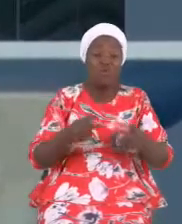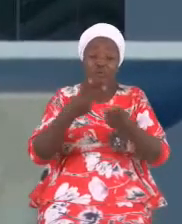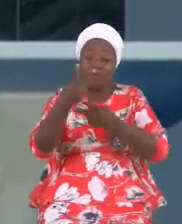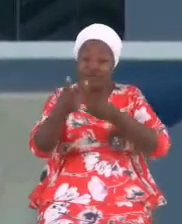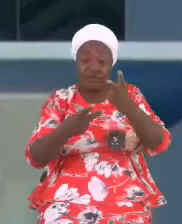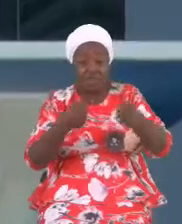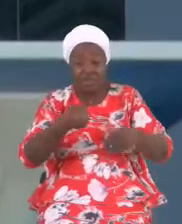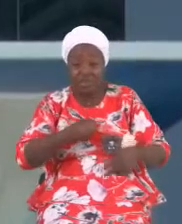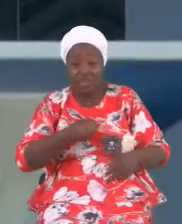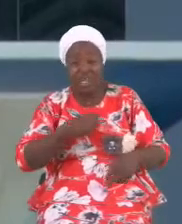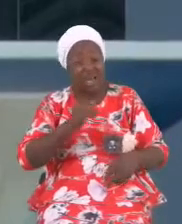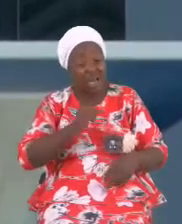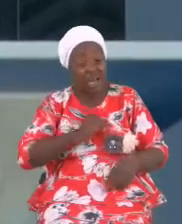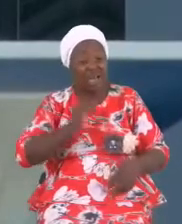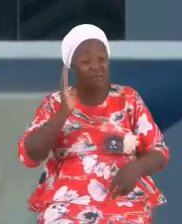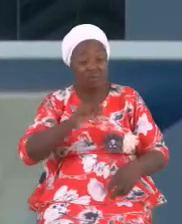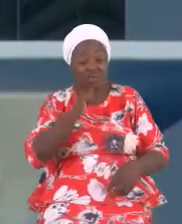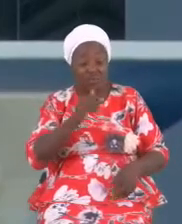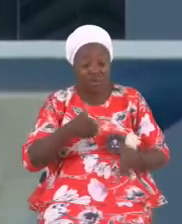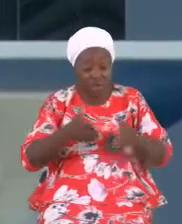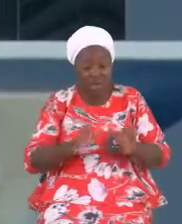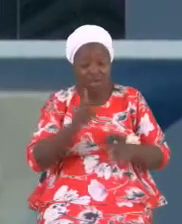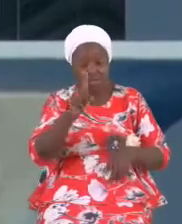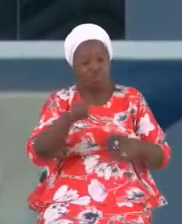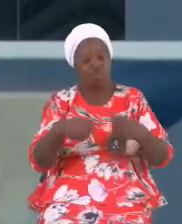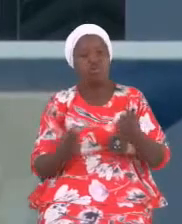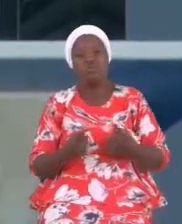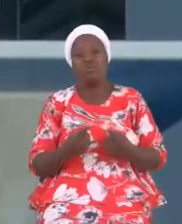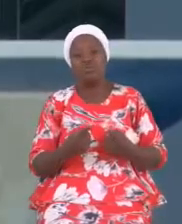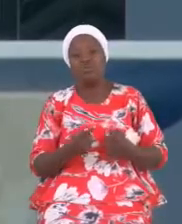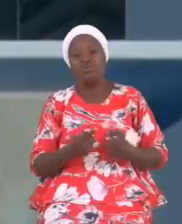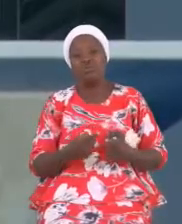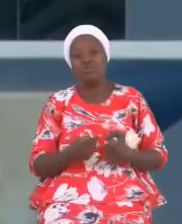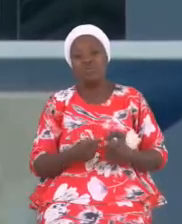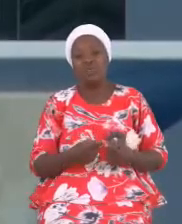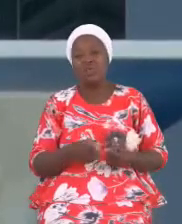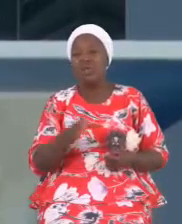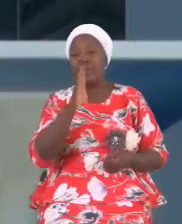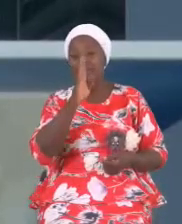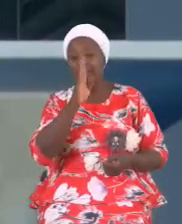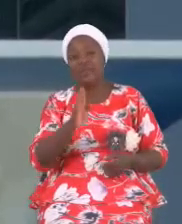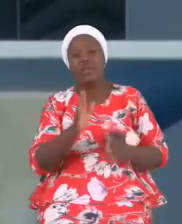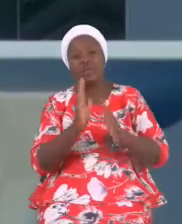tonight. And those who couldn't share their testimonies yesterday,